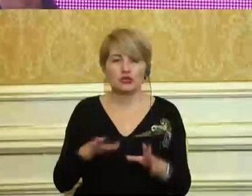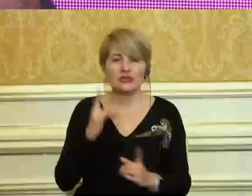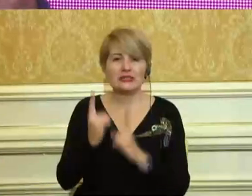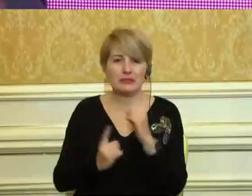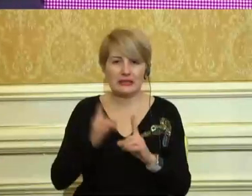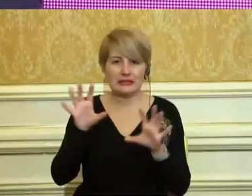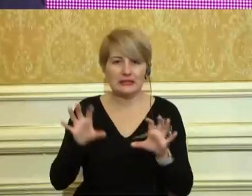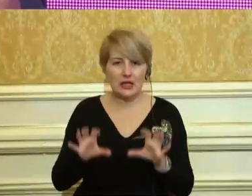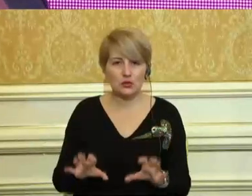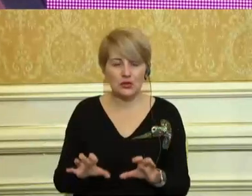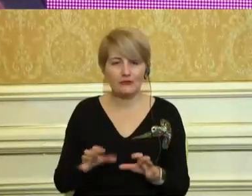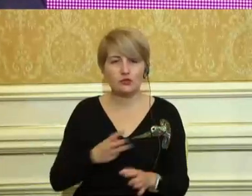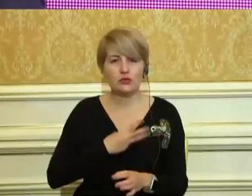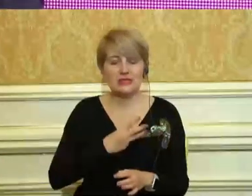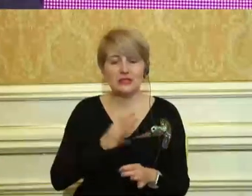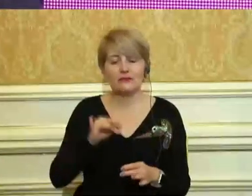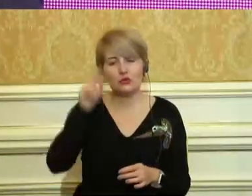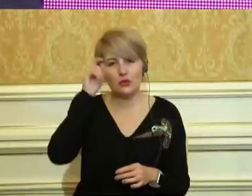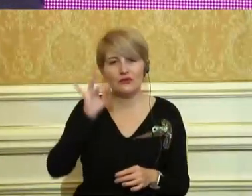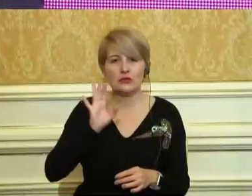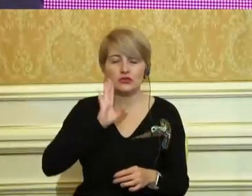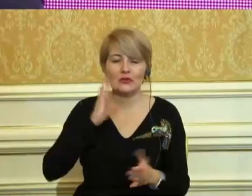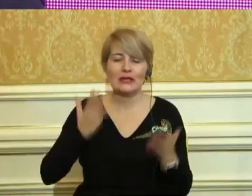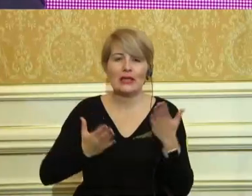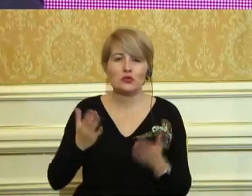and men as young parents are protected